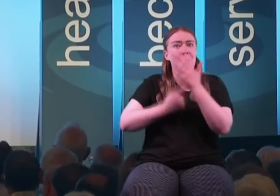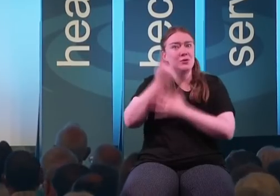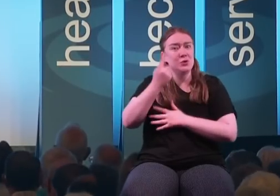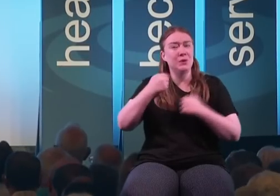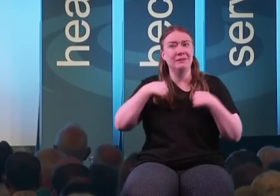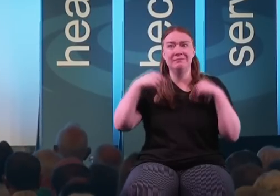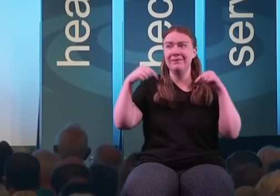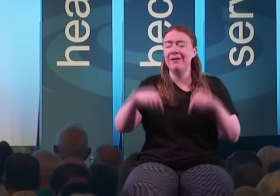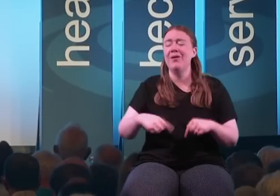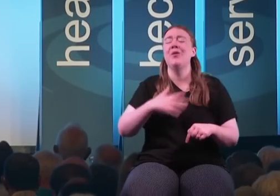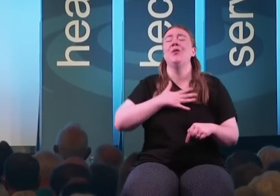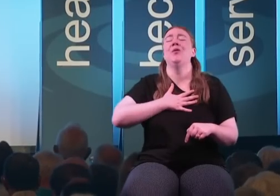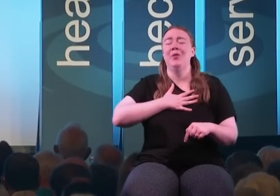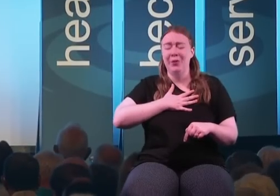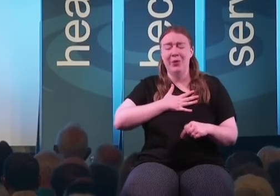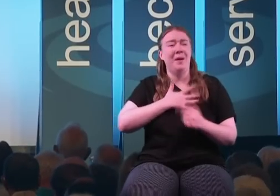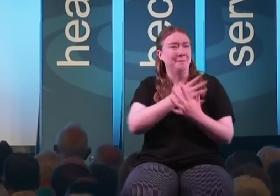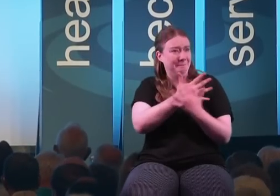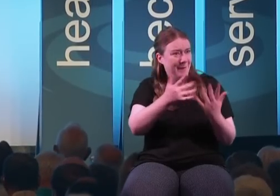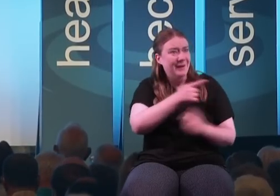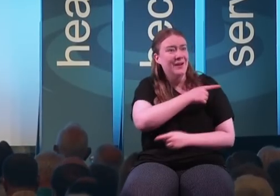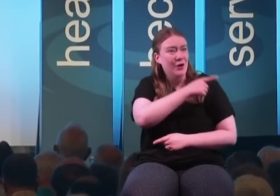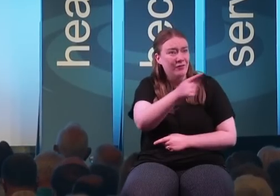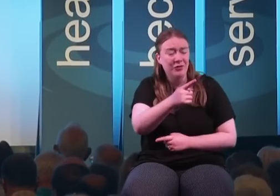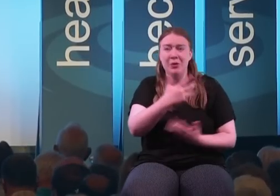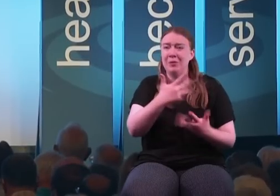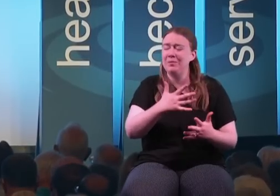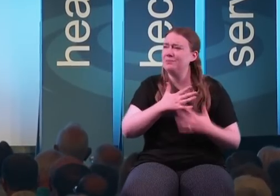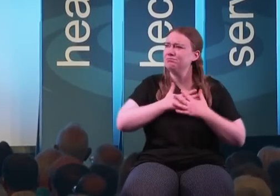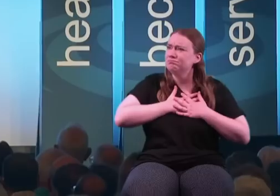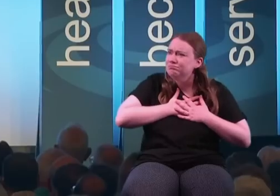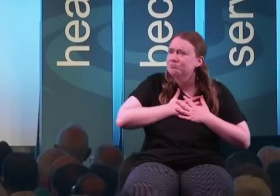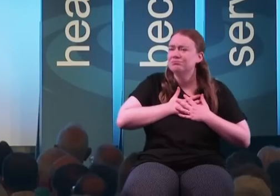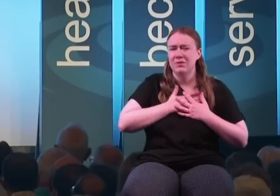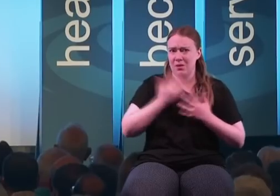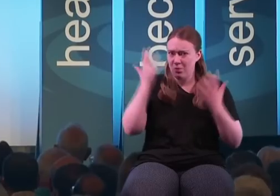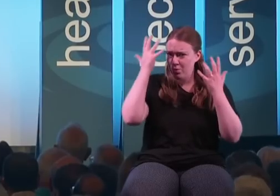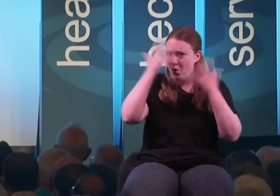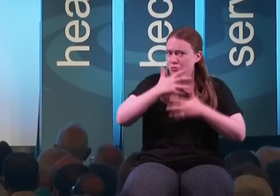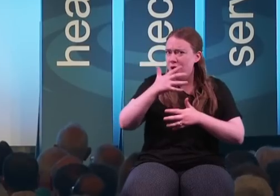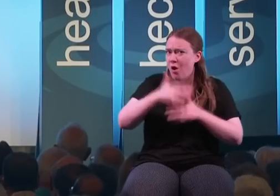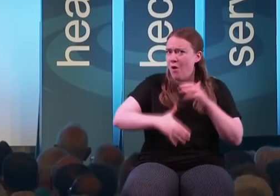this morning, a number of you have expressed great concern over my dress.